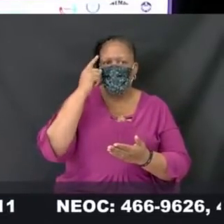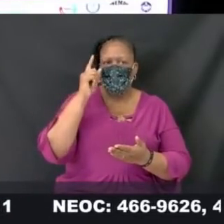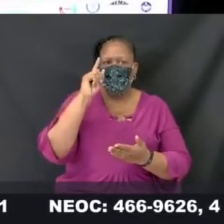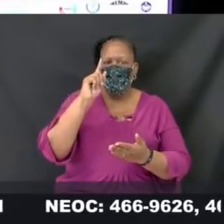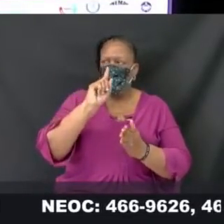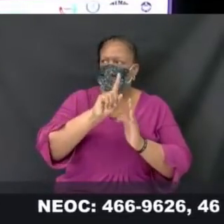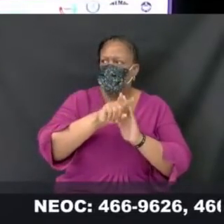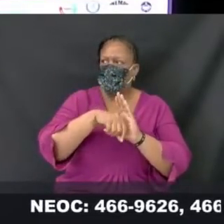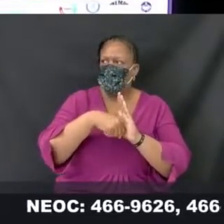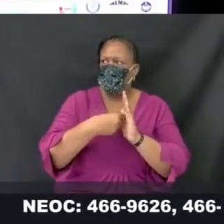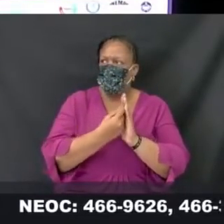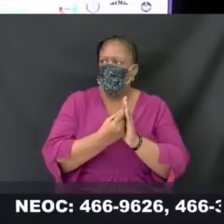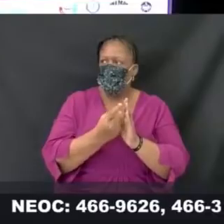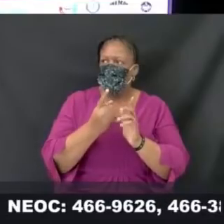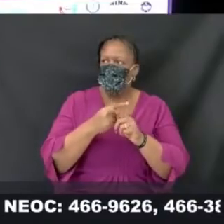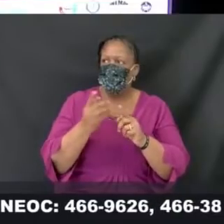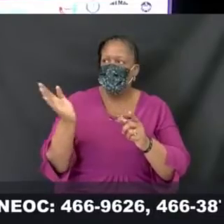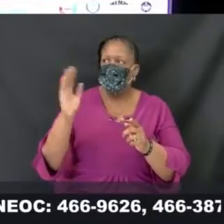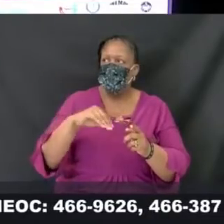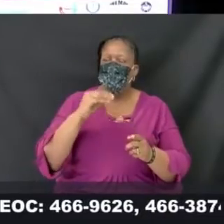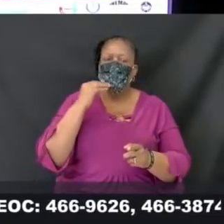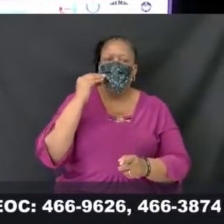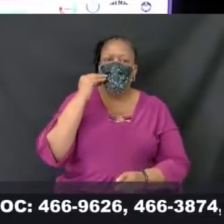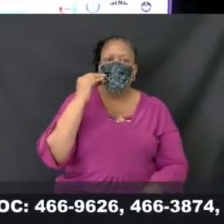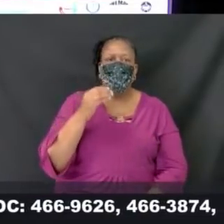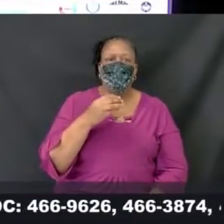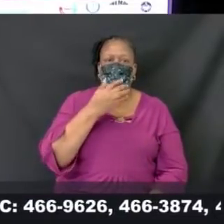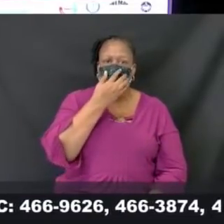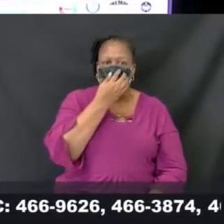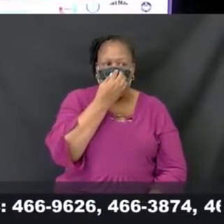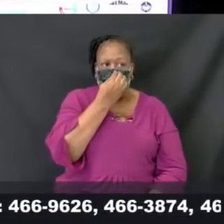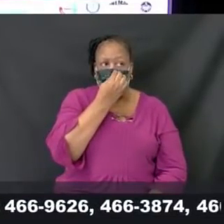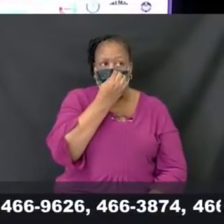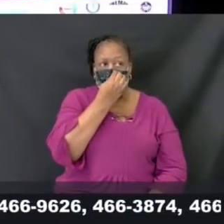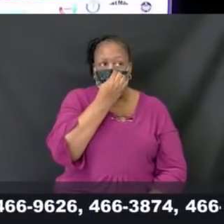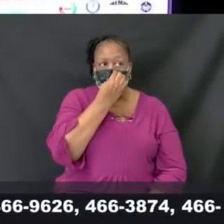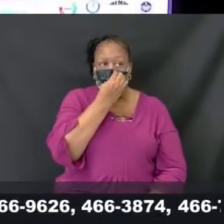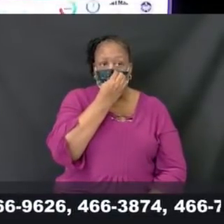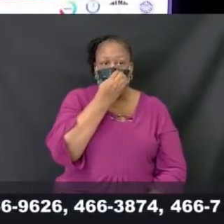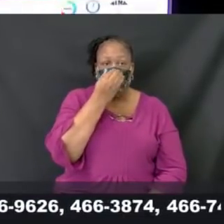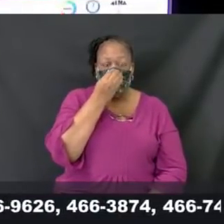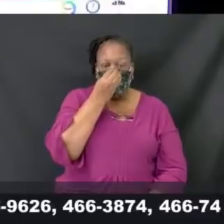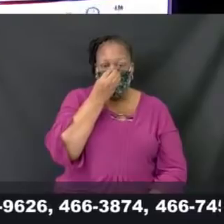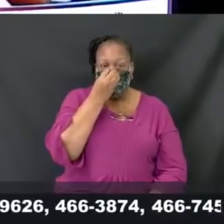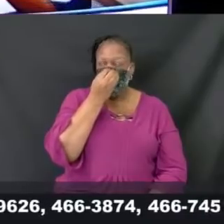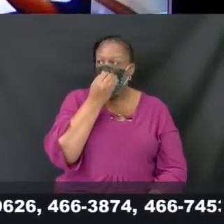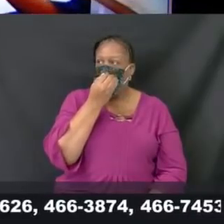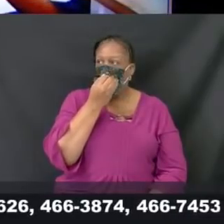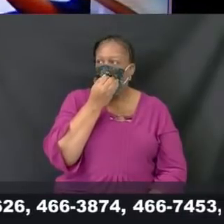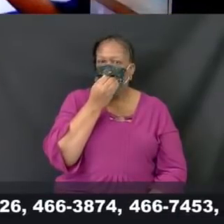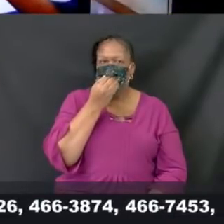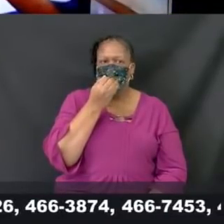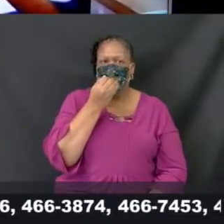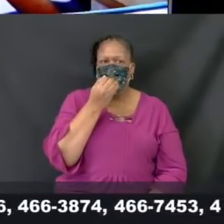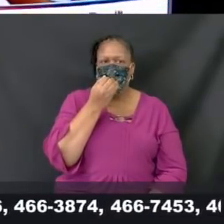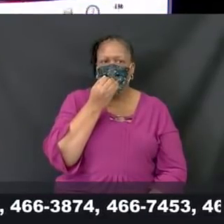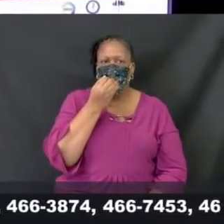Why would the government want to charge an ageable person to stay in her own